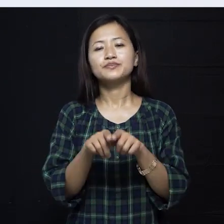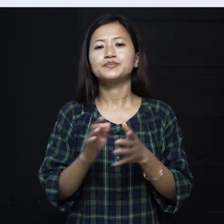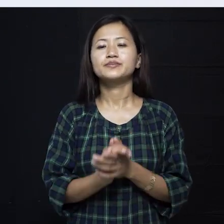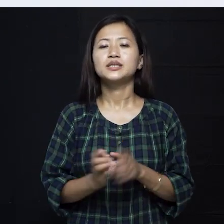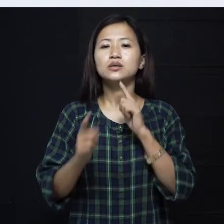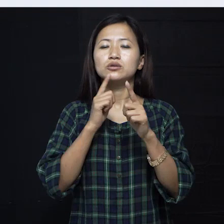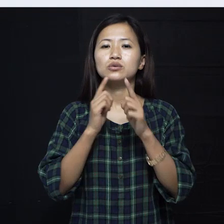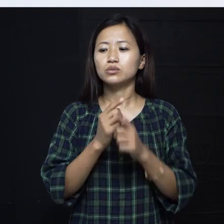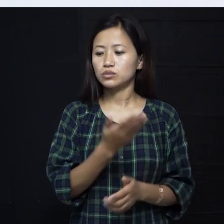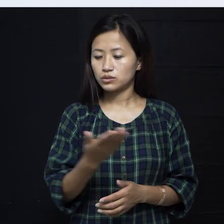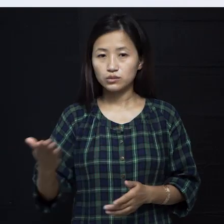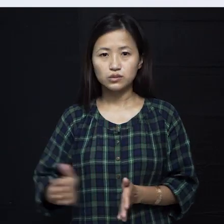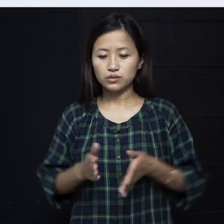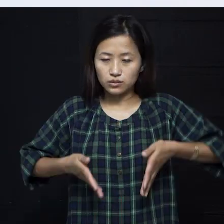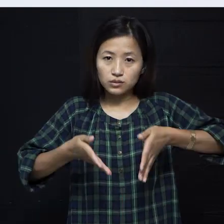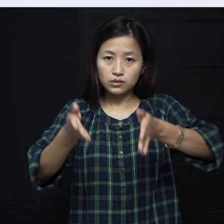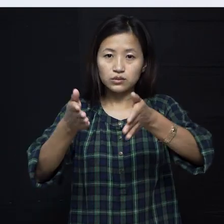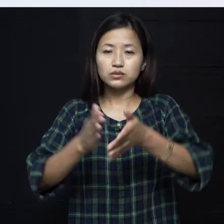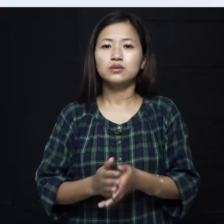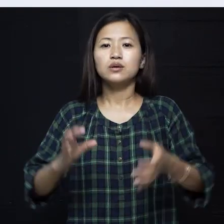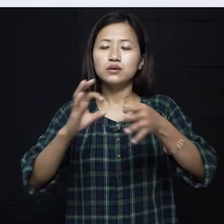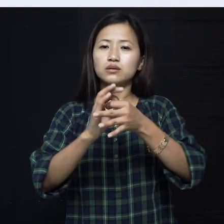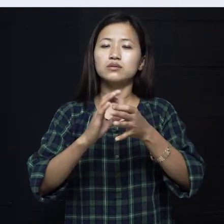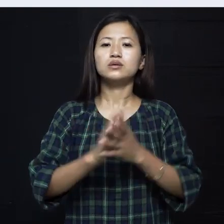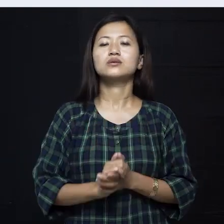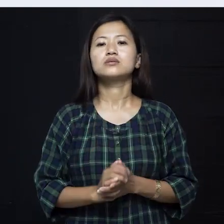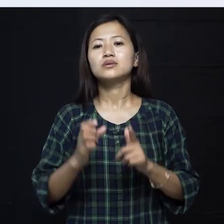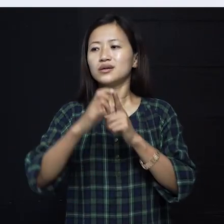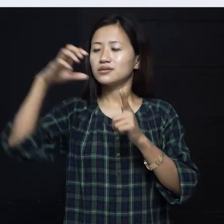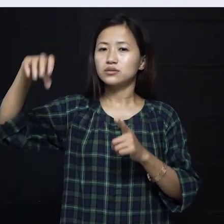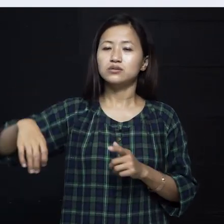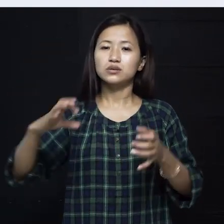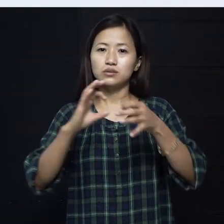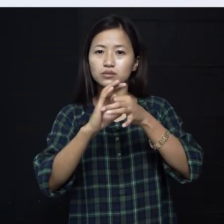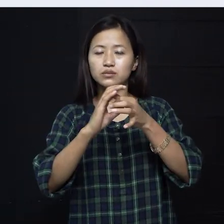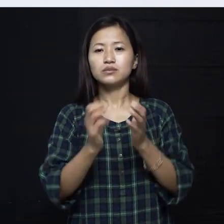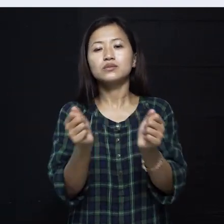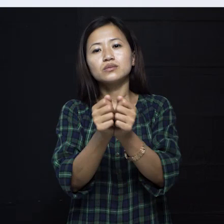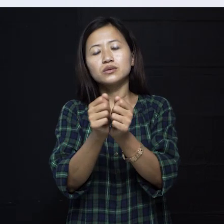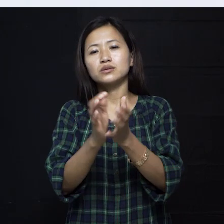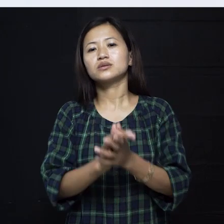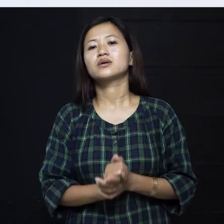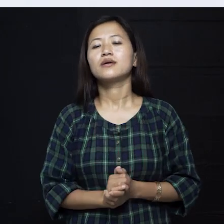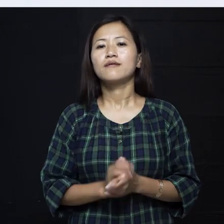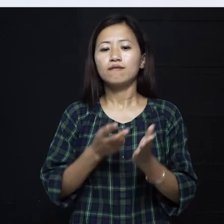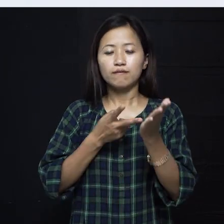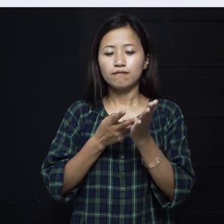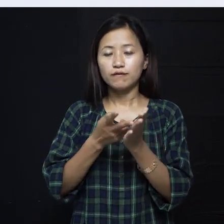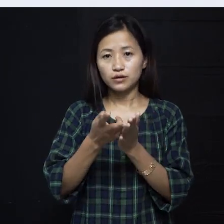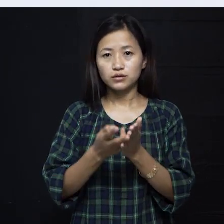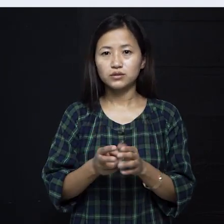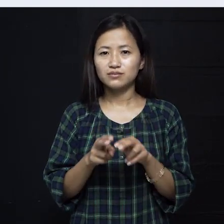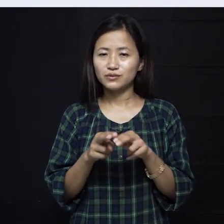means we are talking about those roads which are connecting the district with the villages, okay, with the different villages.